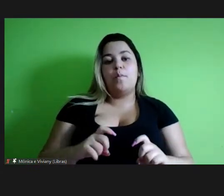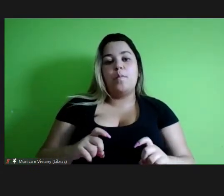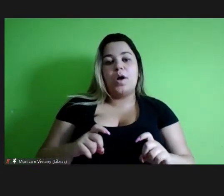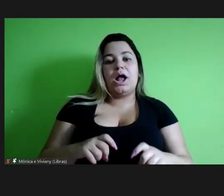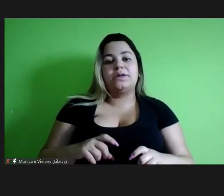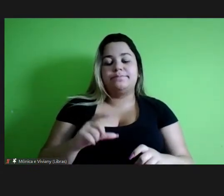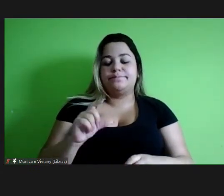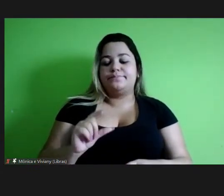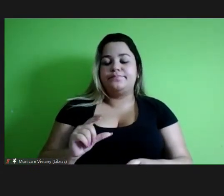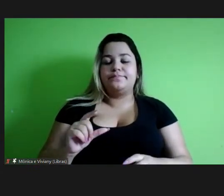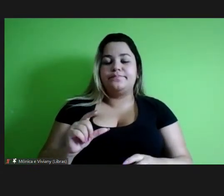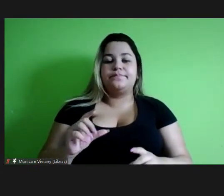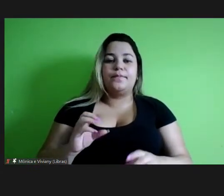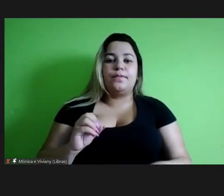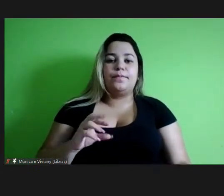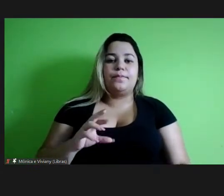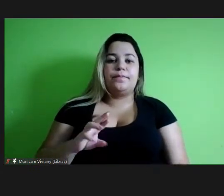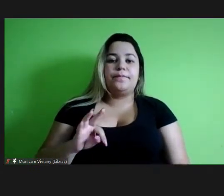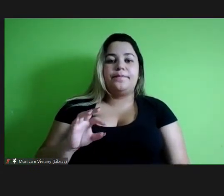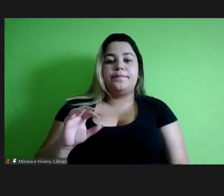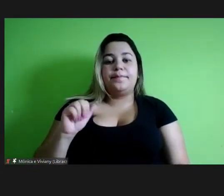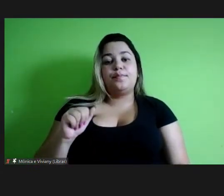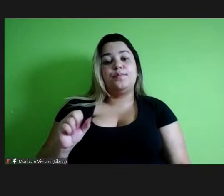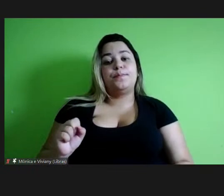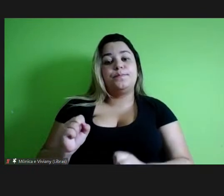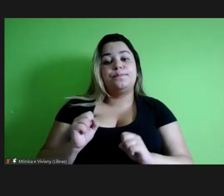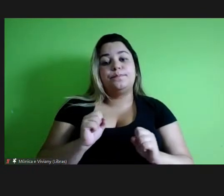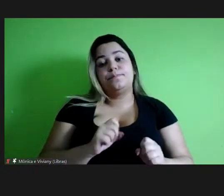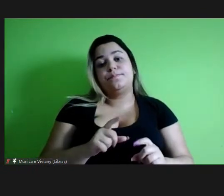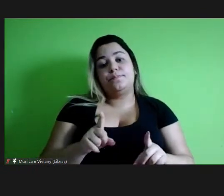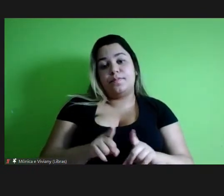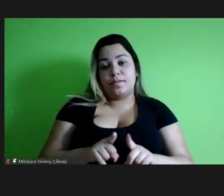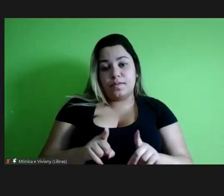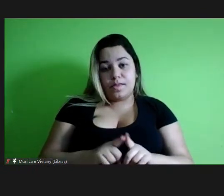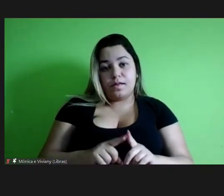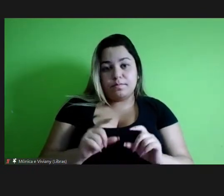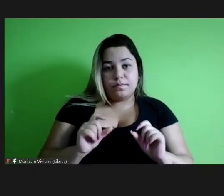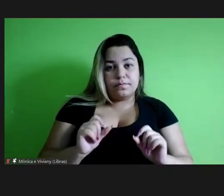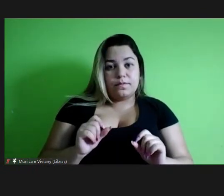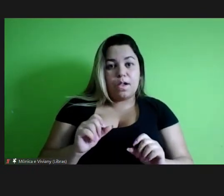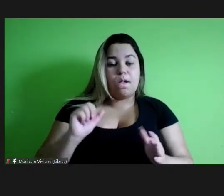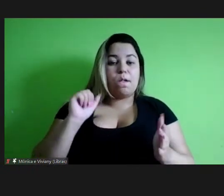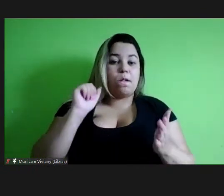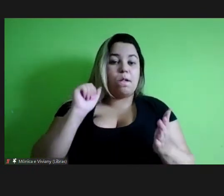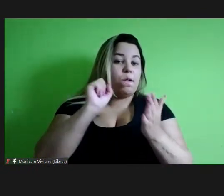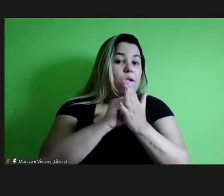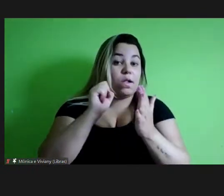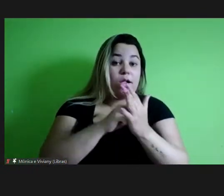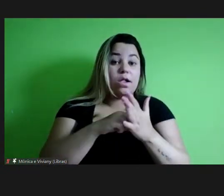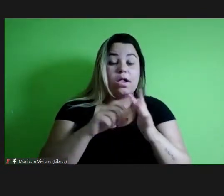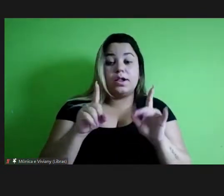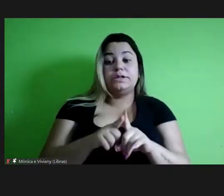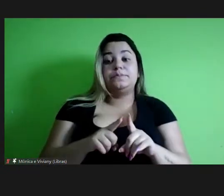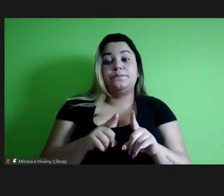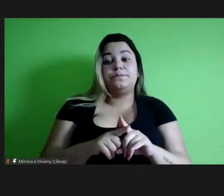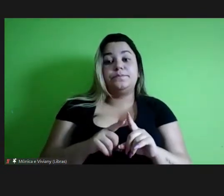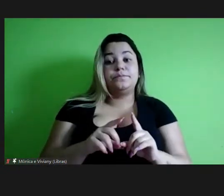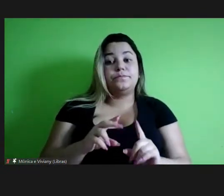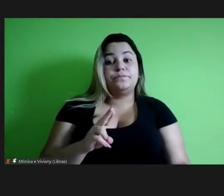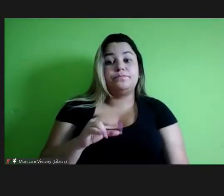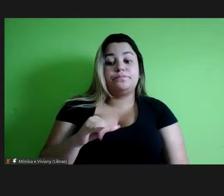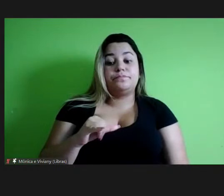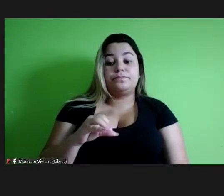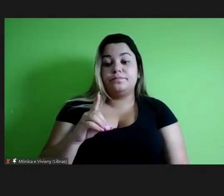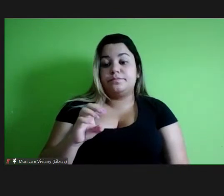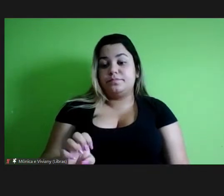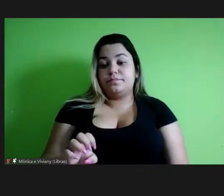this agriculture, small agriculture land. So how can we bring to this person that knocks at the door from the